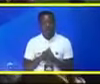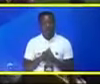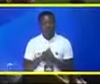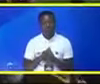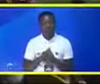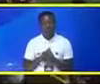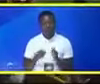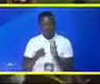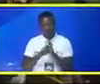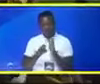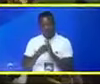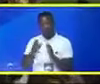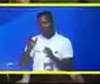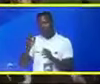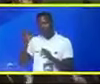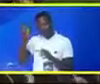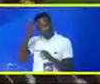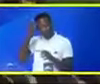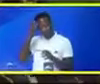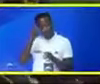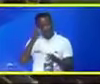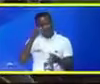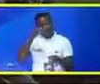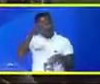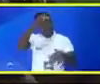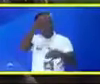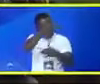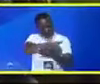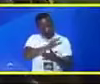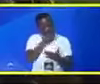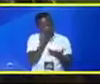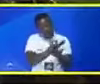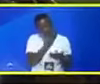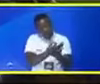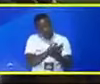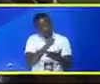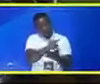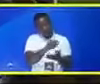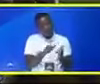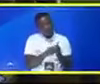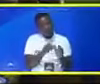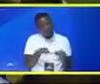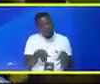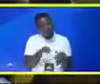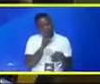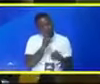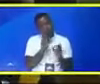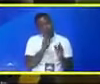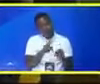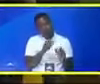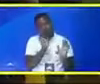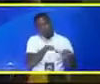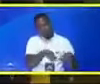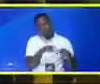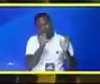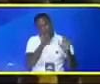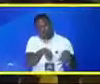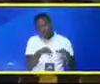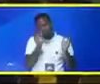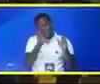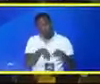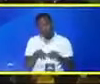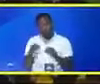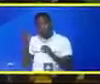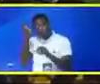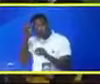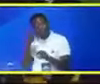He touches your finances and you say, it's all right. It's just the way the economy is. He proceeds further. Every attack Satan